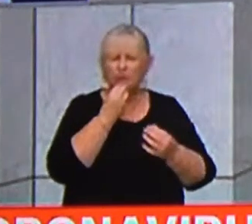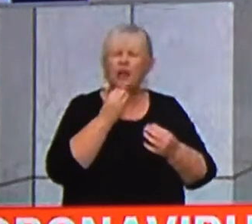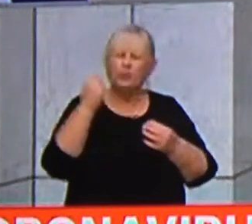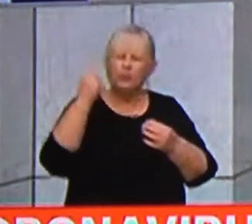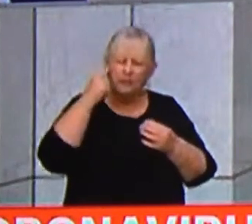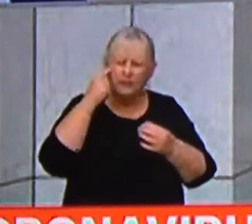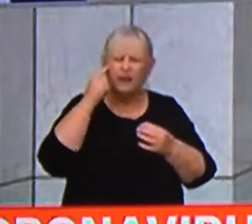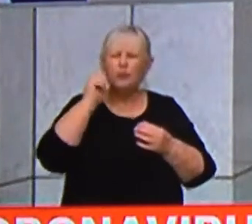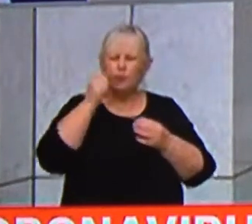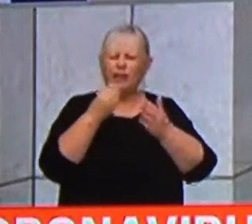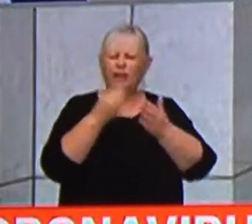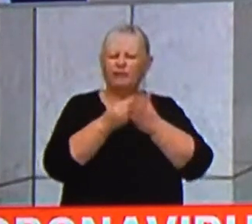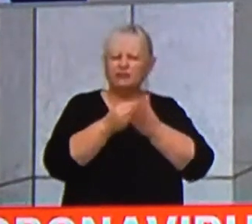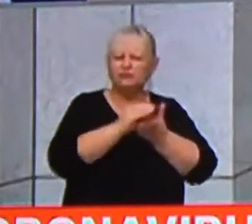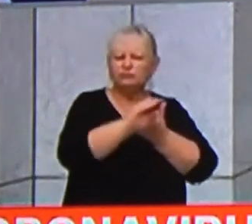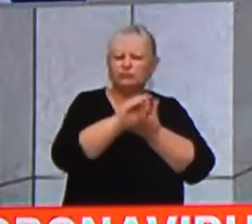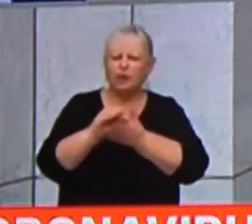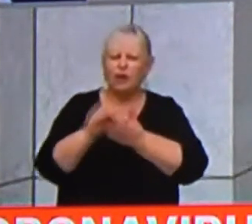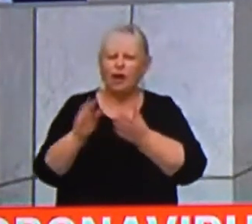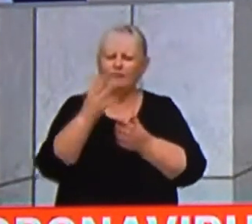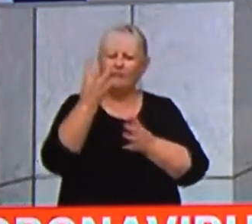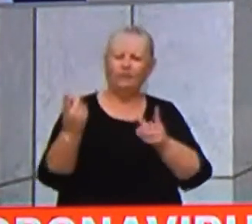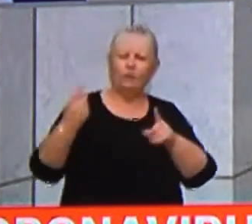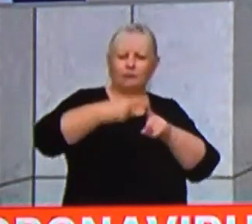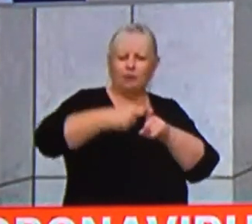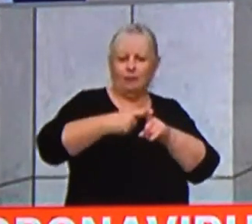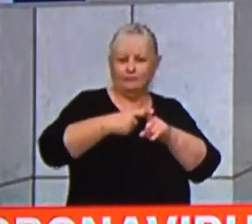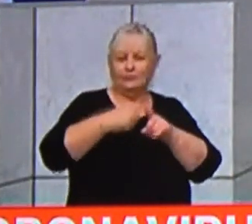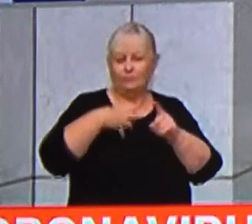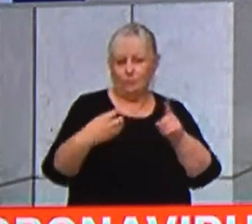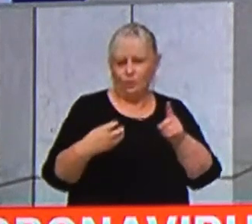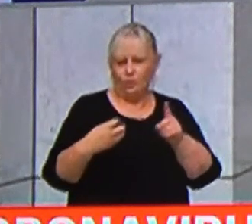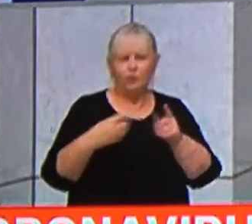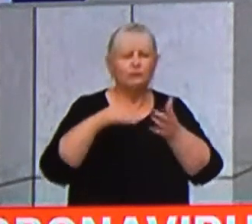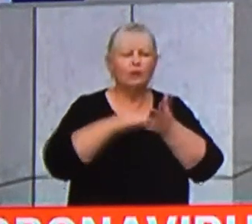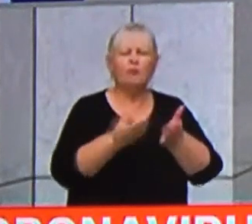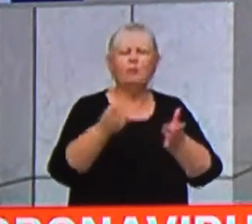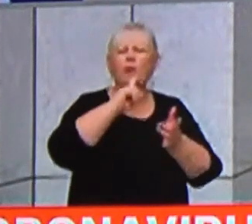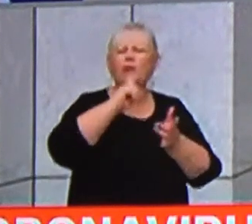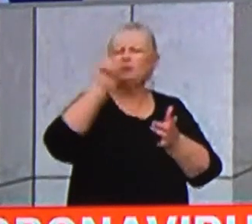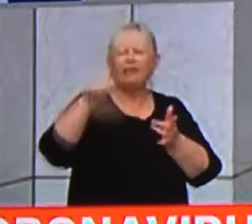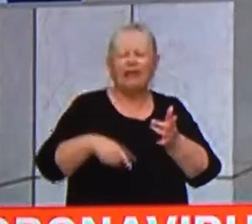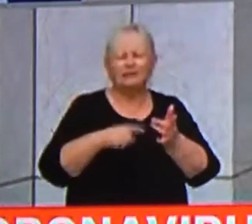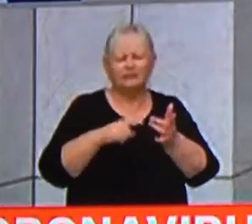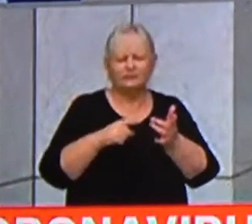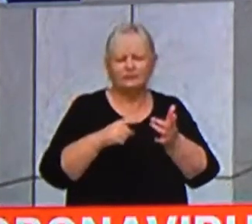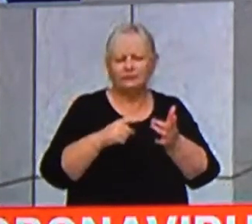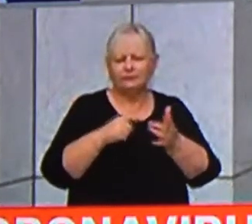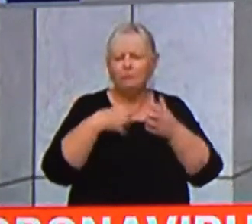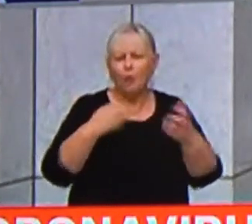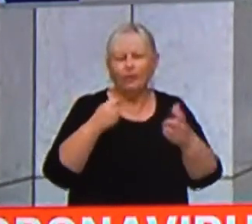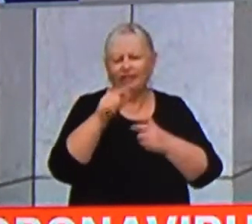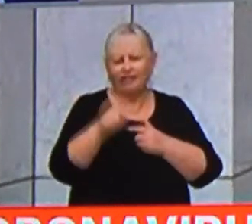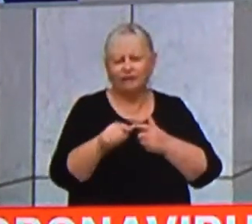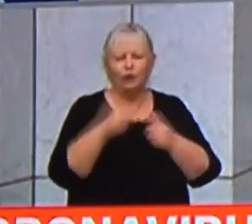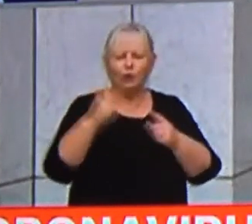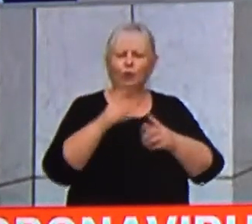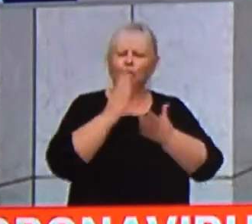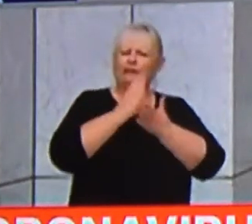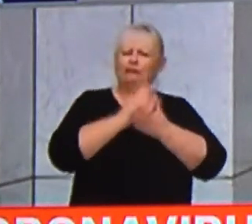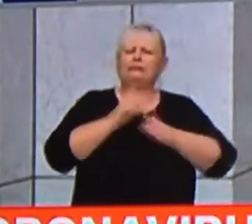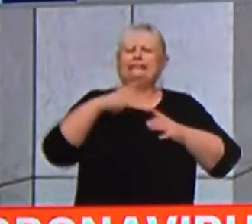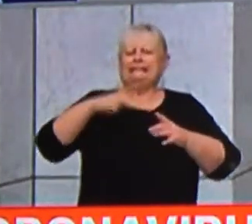federal governments, and that can assist you get the accurate and timely information about what is being done by governments around the country